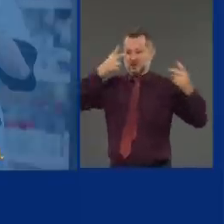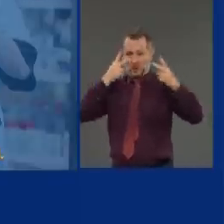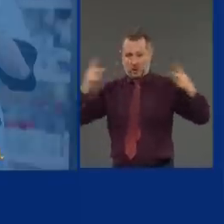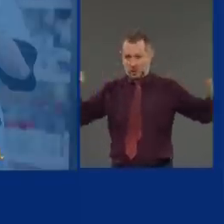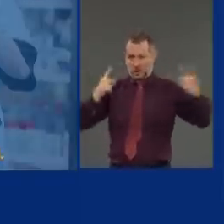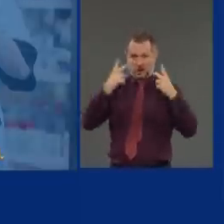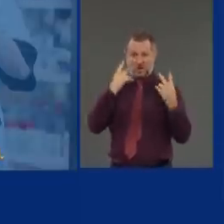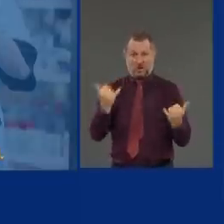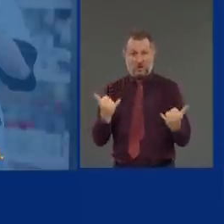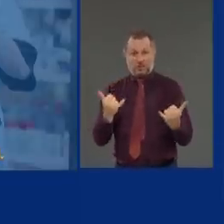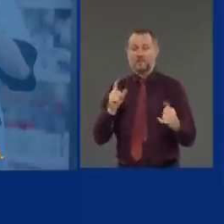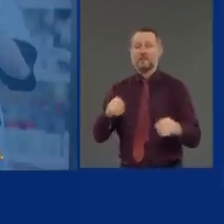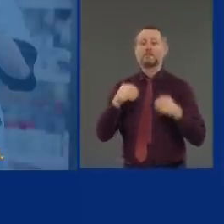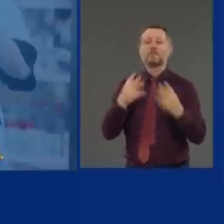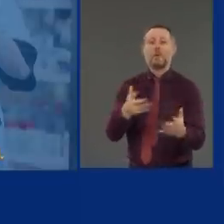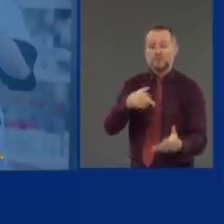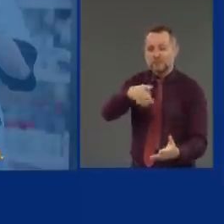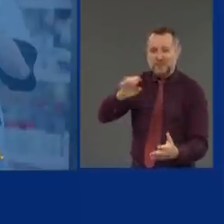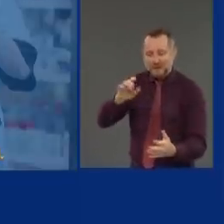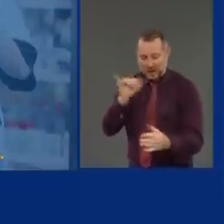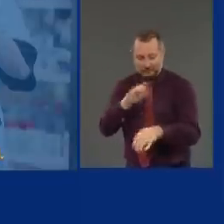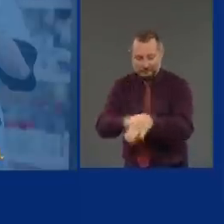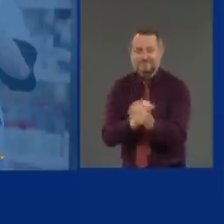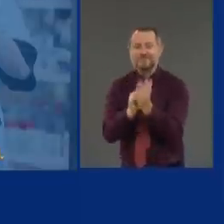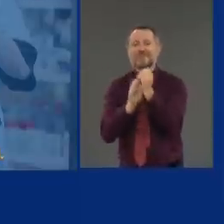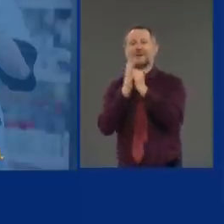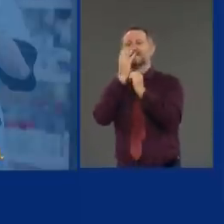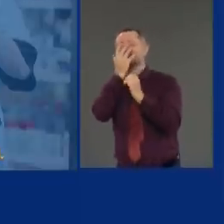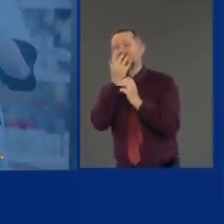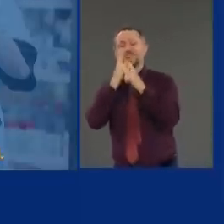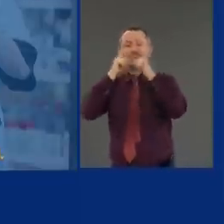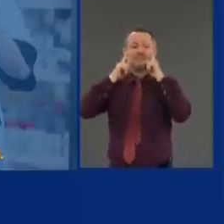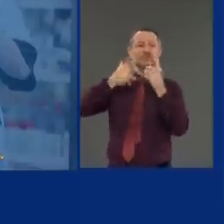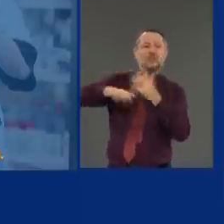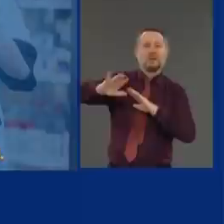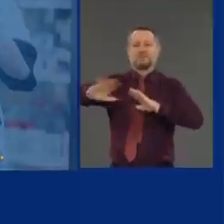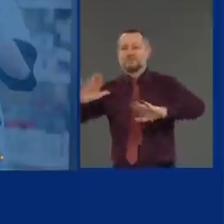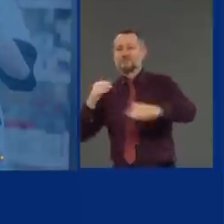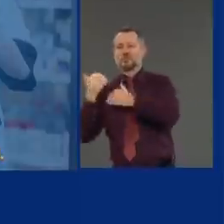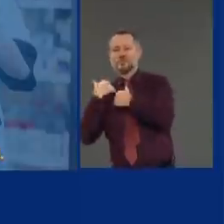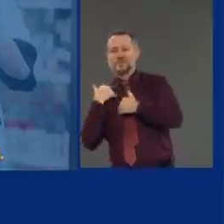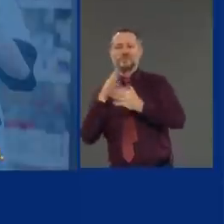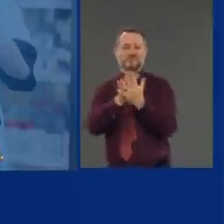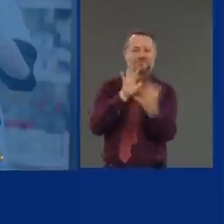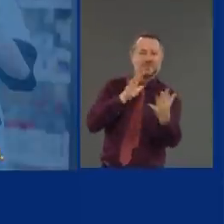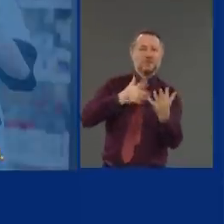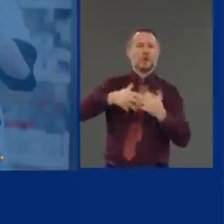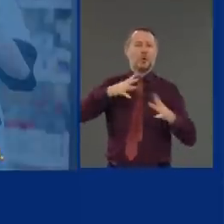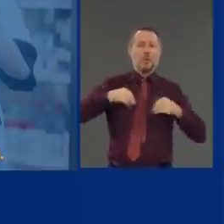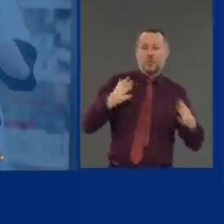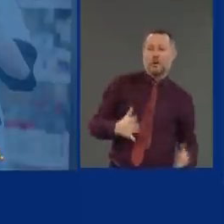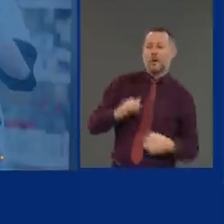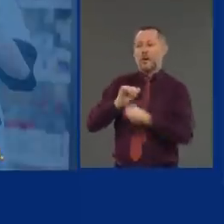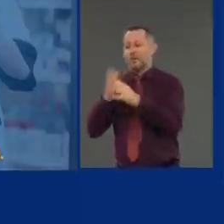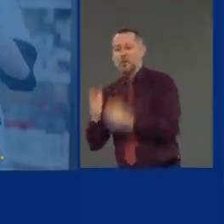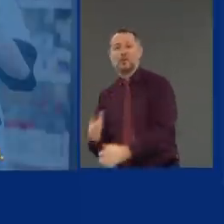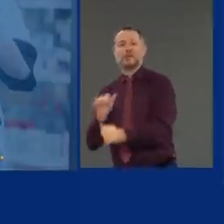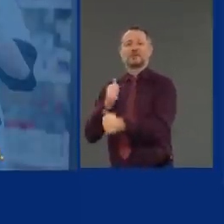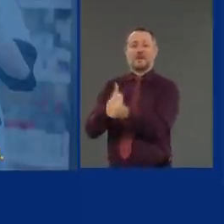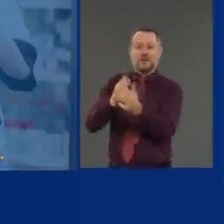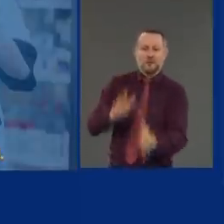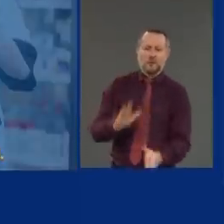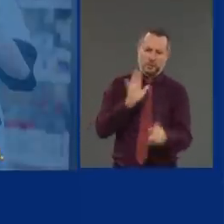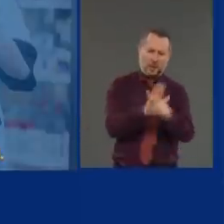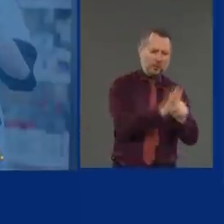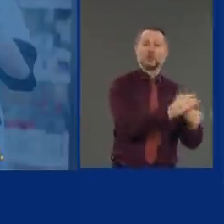employees socially distanced, store owners have responsibility, employees themselves have responsibility, each one of us as an individual